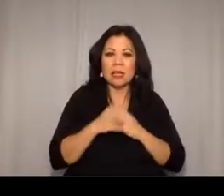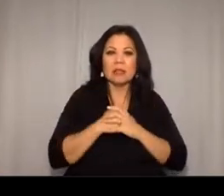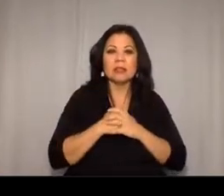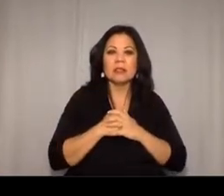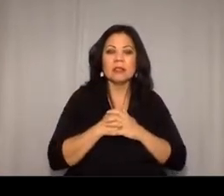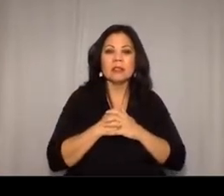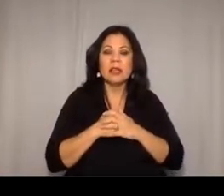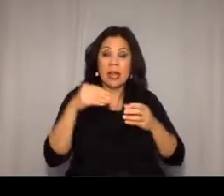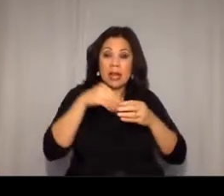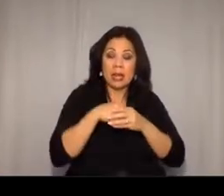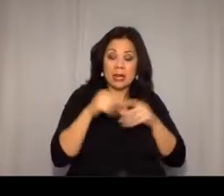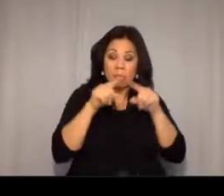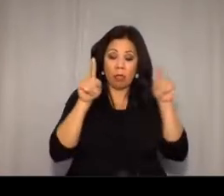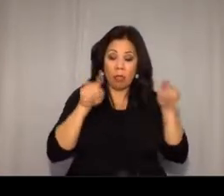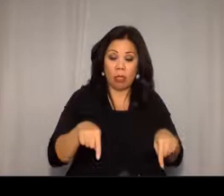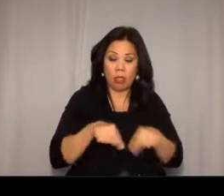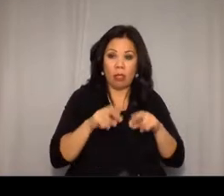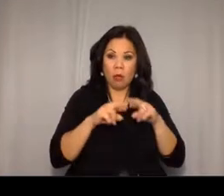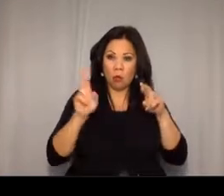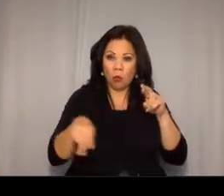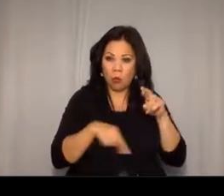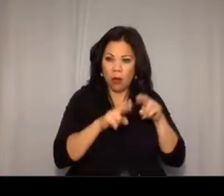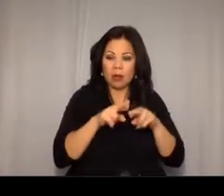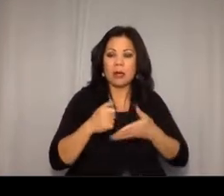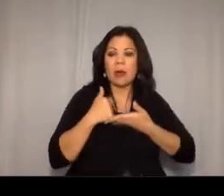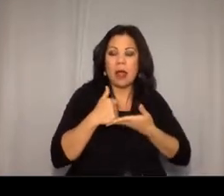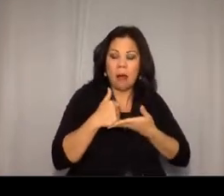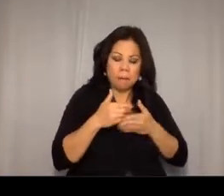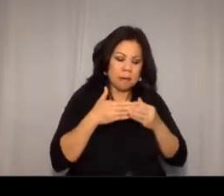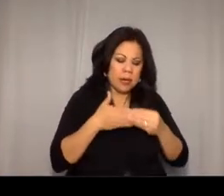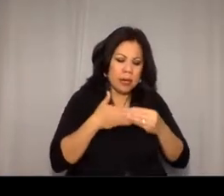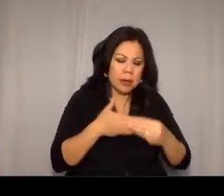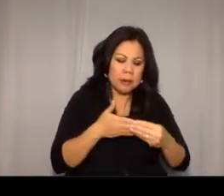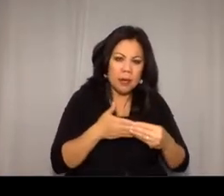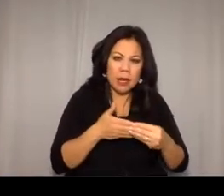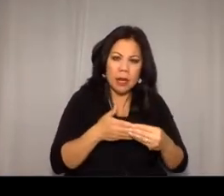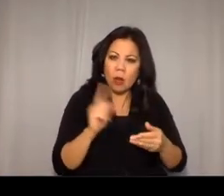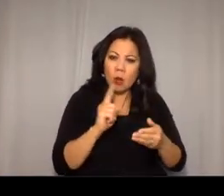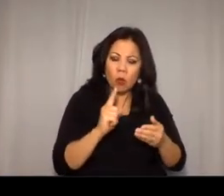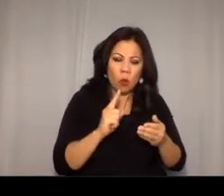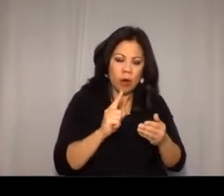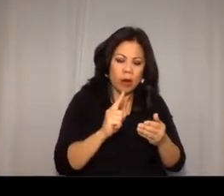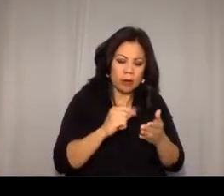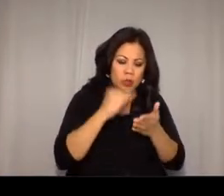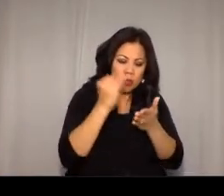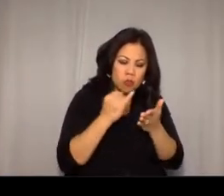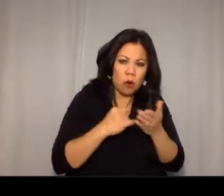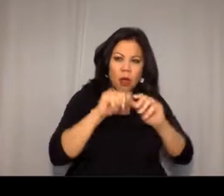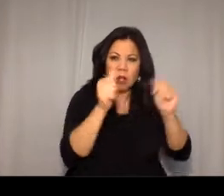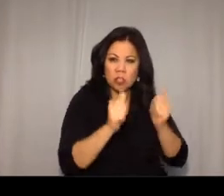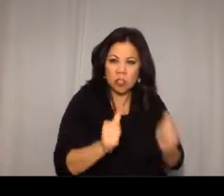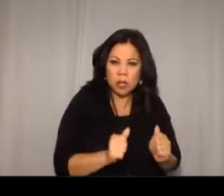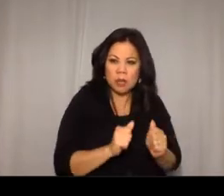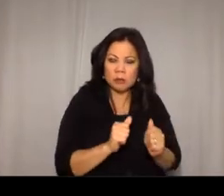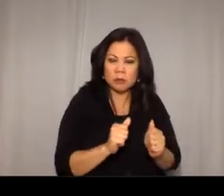the rectangle just as a way to help guide me about where to put my shapes. So